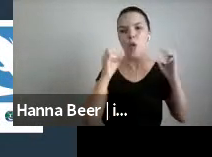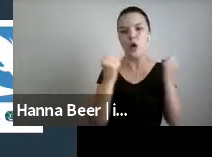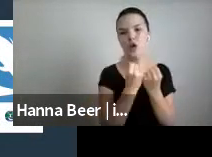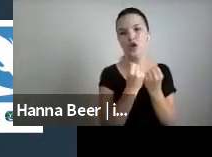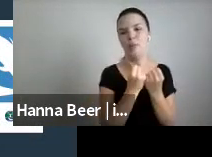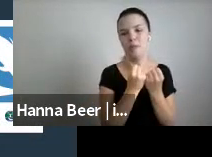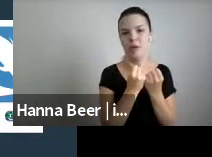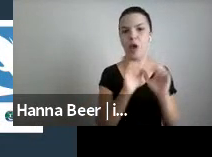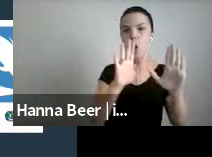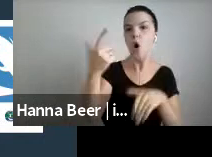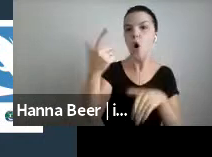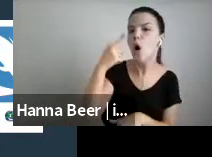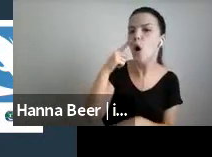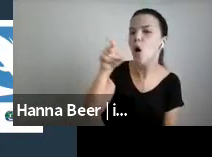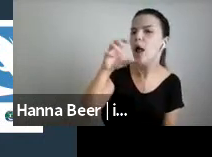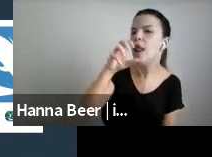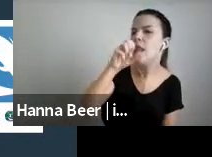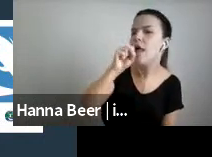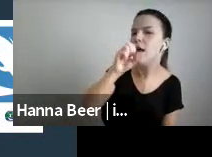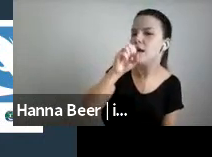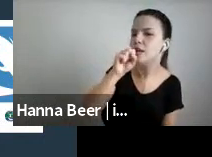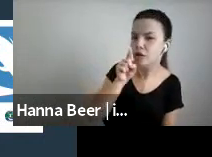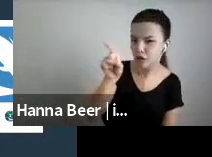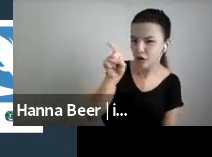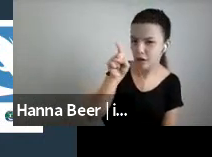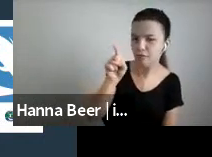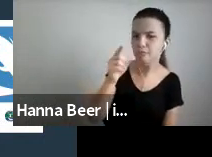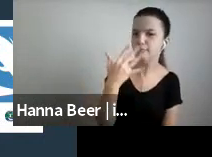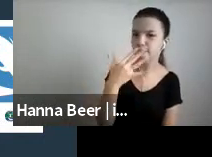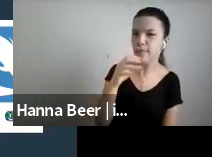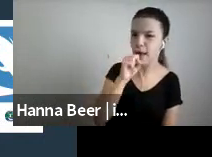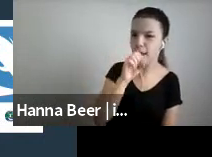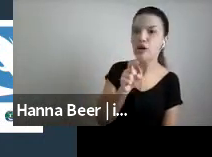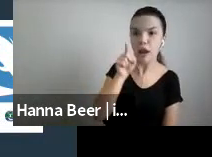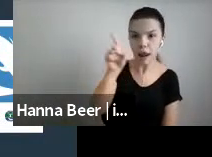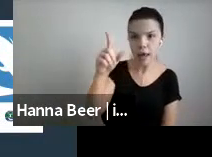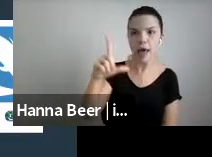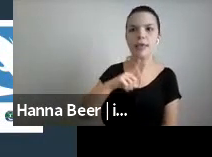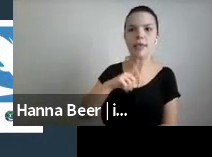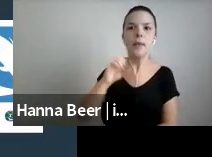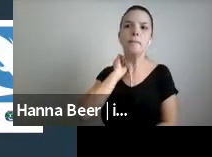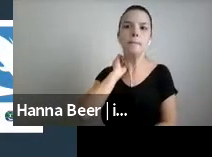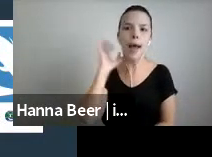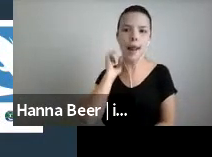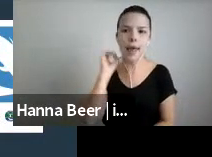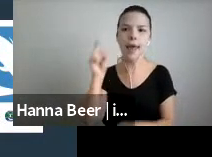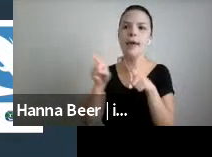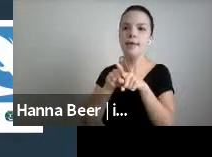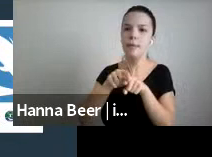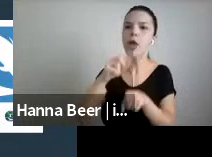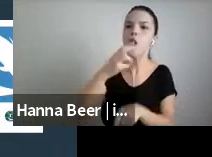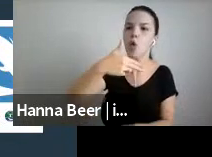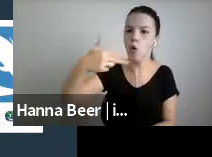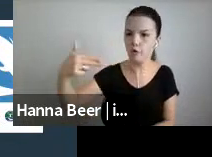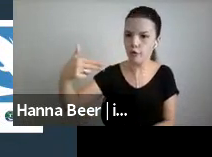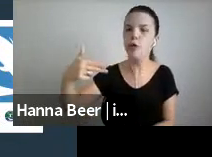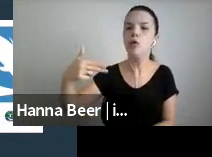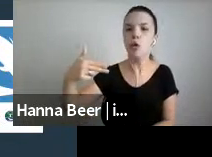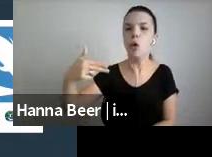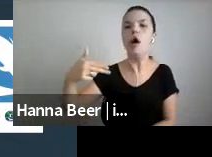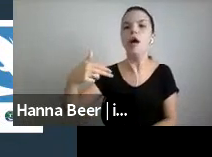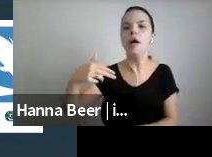see, the orange area, the prime area for sperm whales and fin whales and some of the dolphins, extends